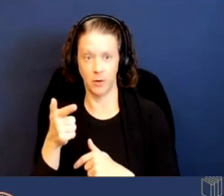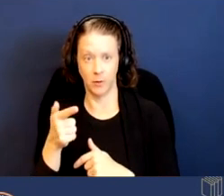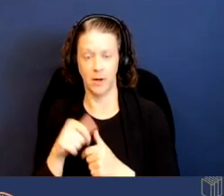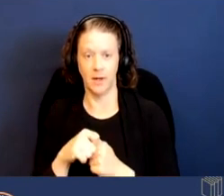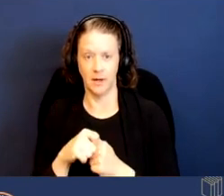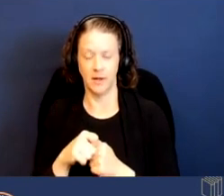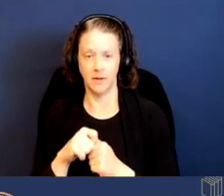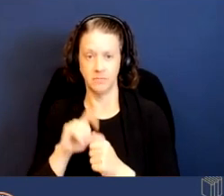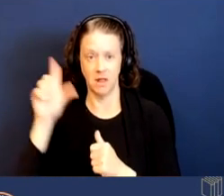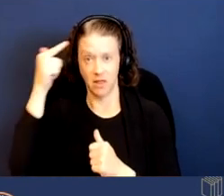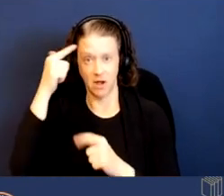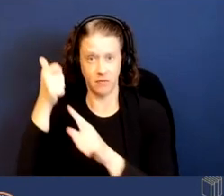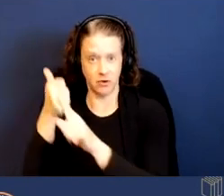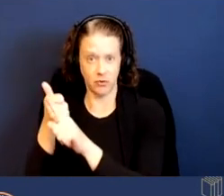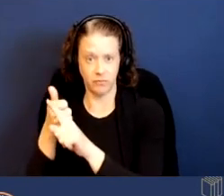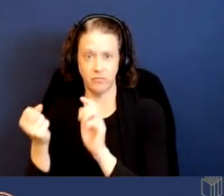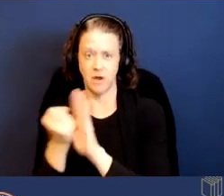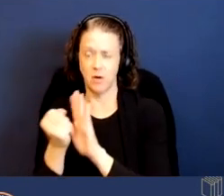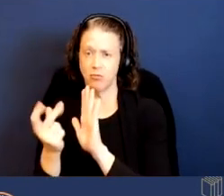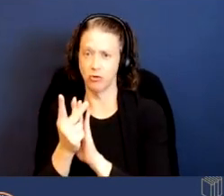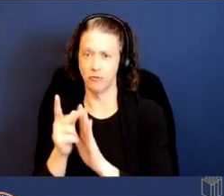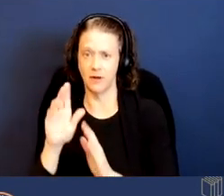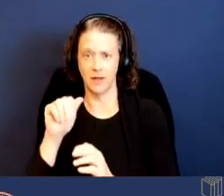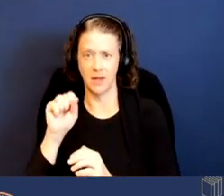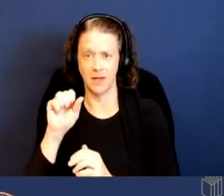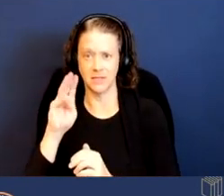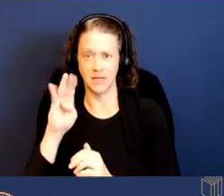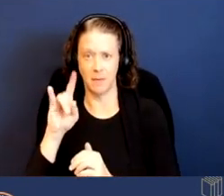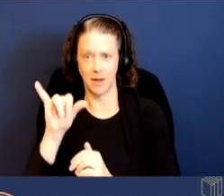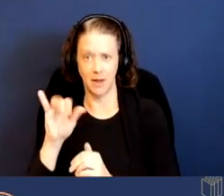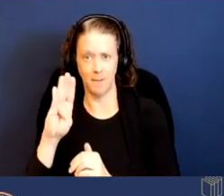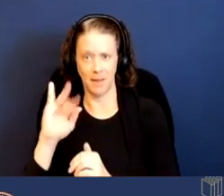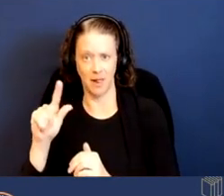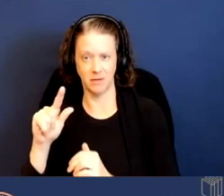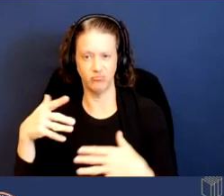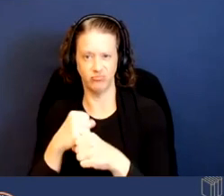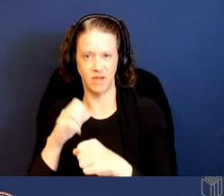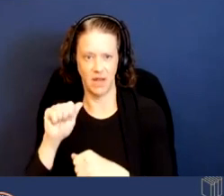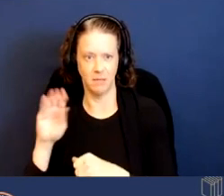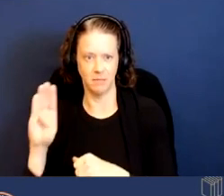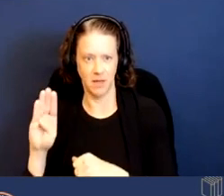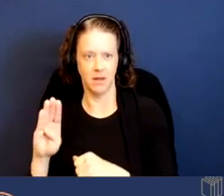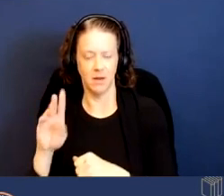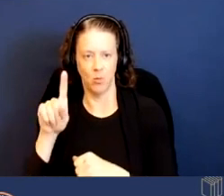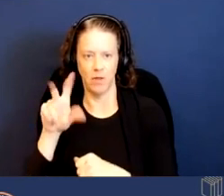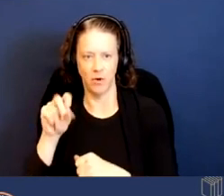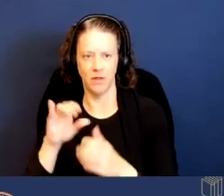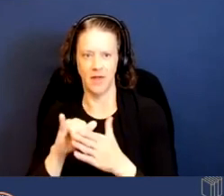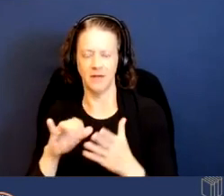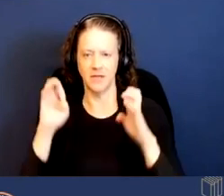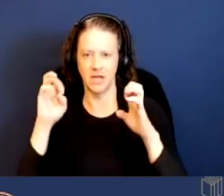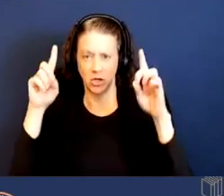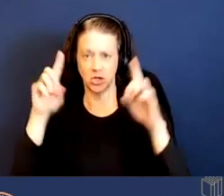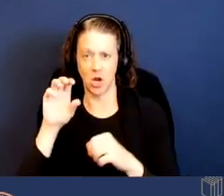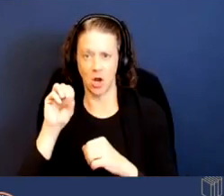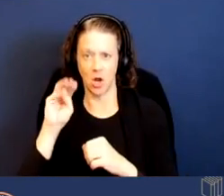July 9th of 2021, the Assembly Bill AB 130, which is the omnibus trailer bill, was